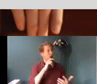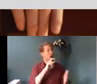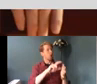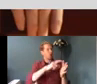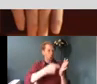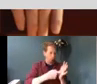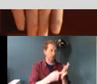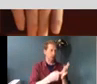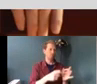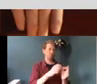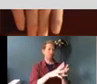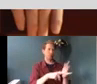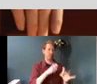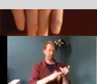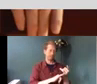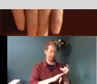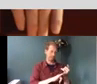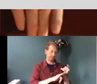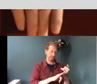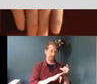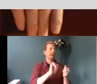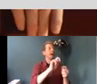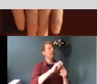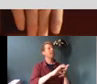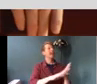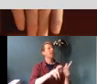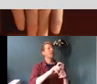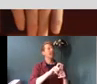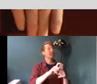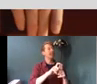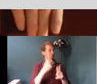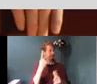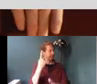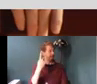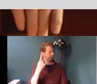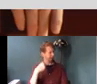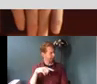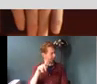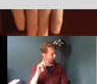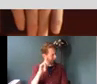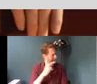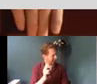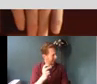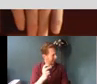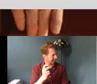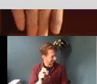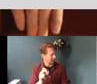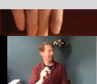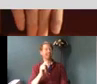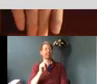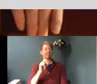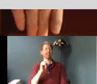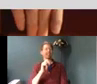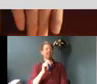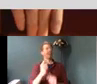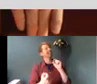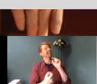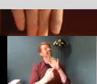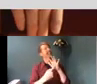Rob Wilks. So Rob obtained his PhD in 2020, I think it was. And he's currently Senior Lecturer in